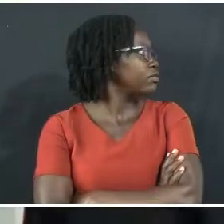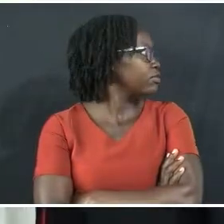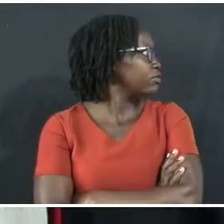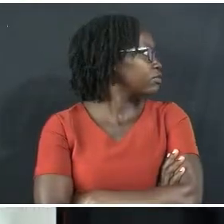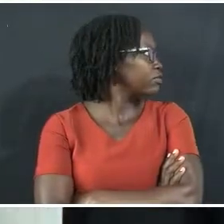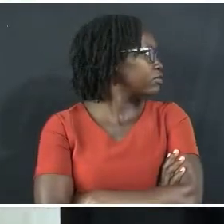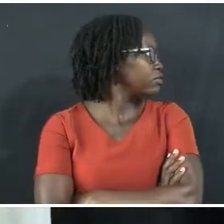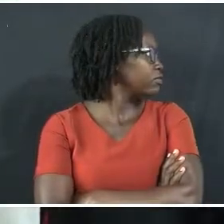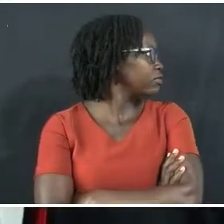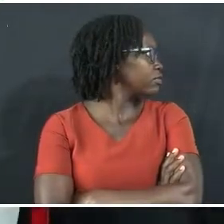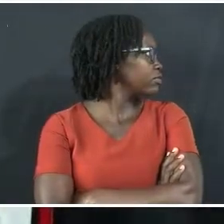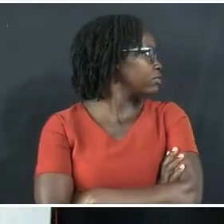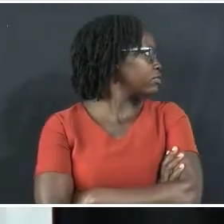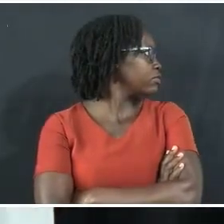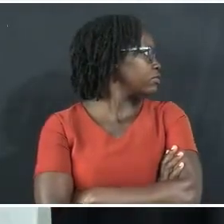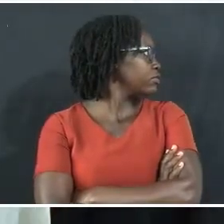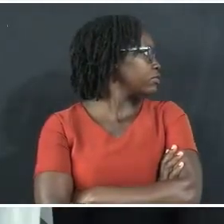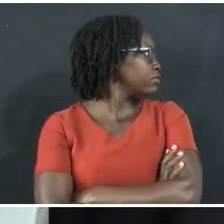Well done.